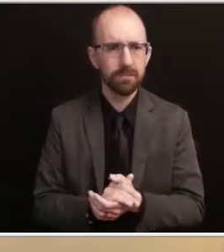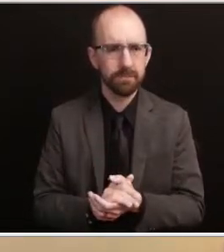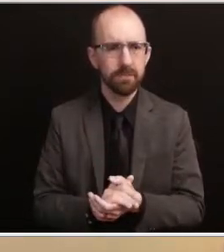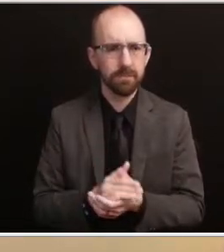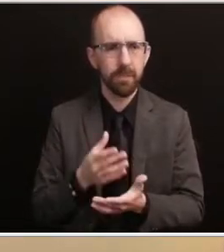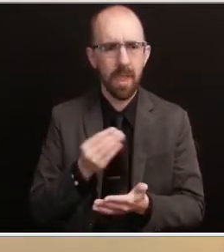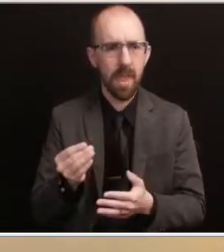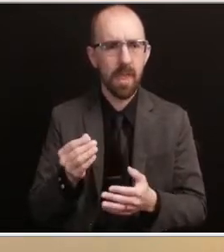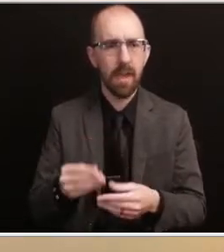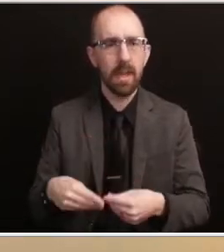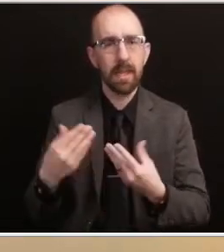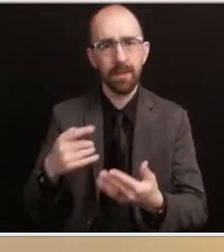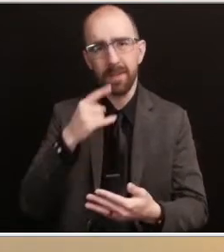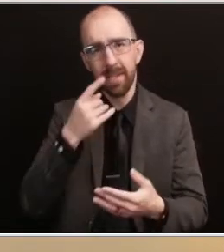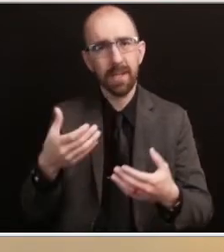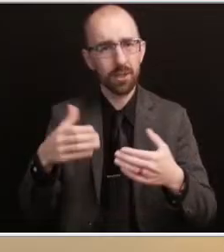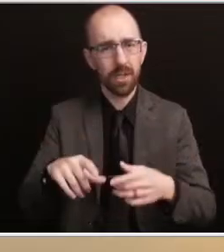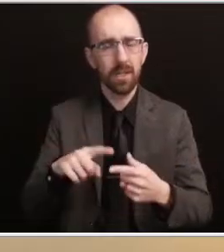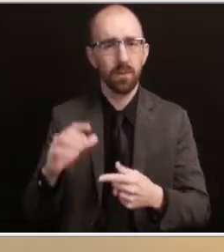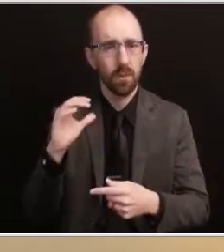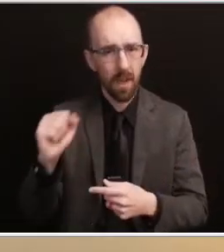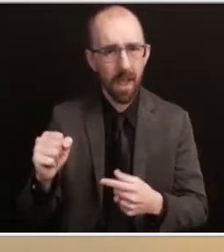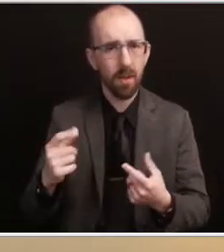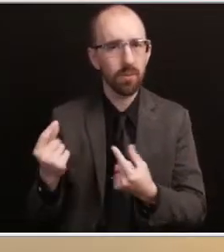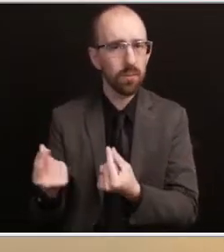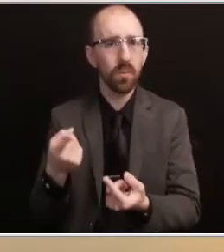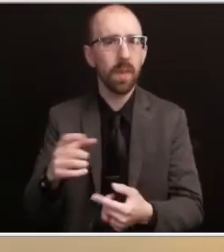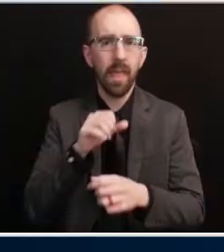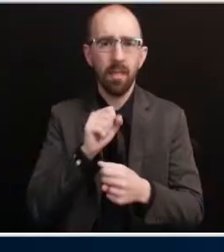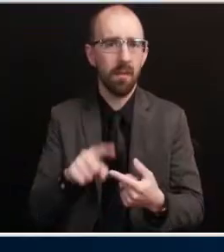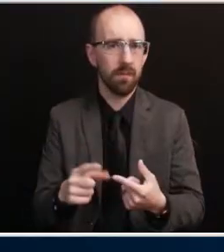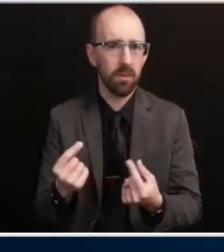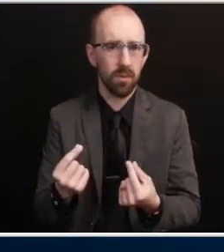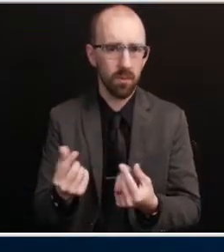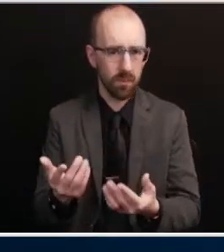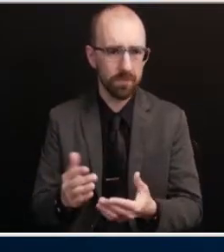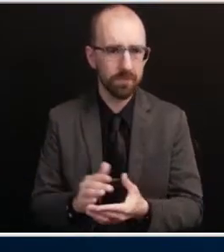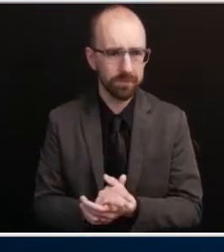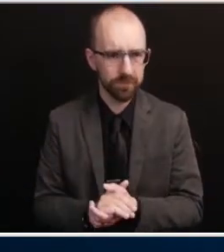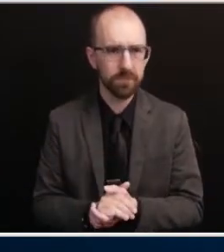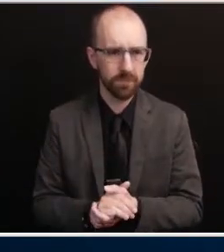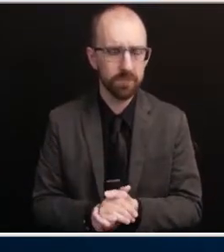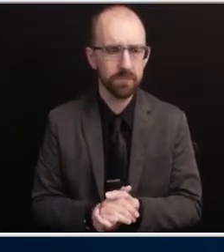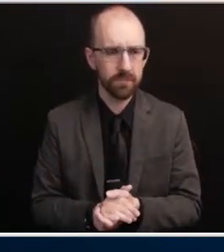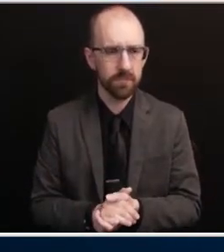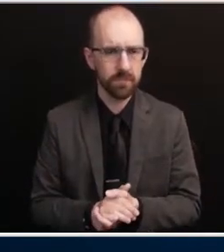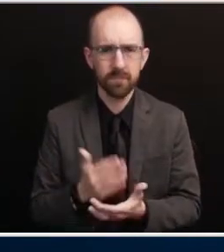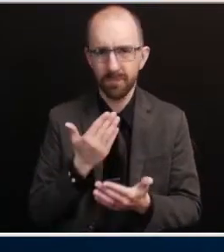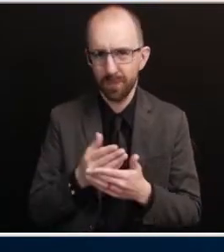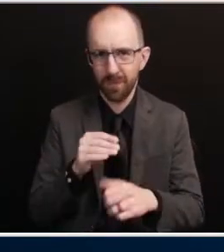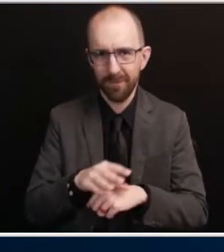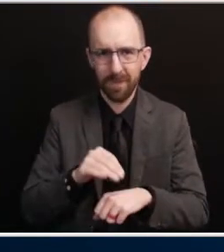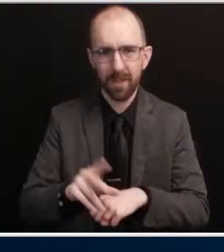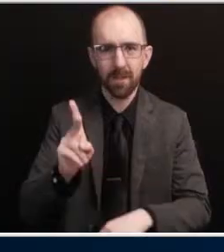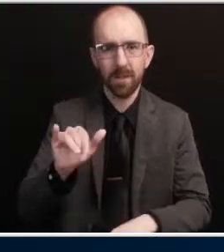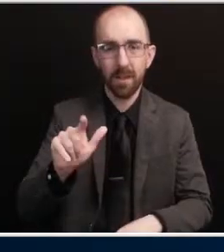and give these kids a chance to go out and do the things that they love to do. Good advice. Kyle?